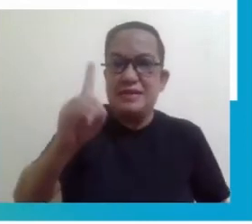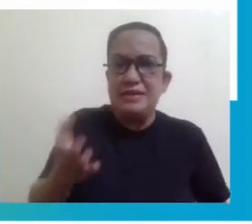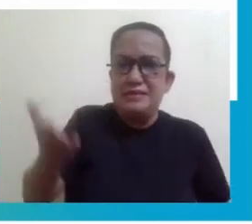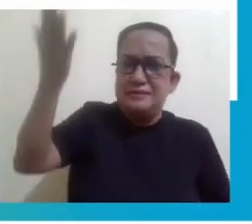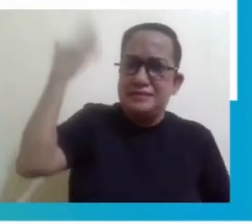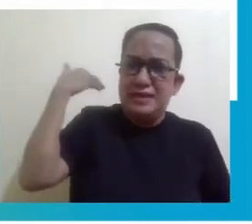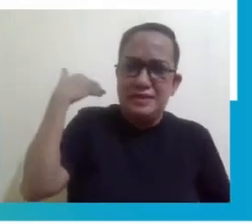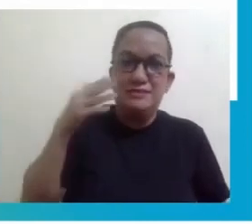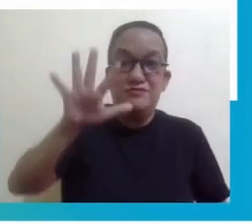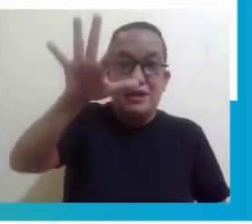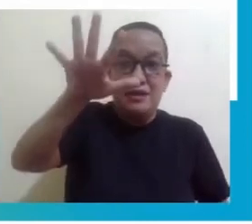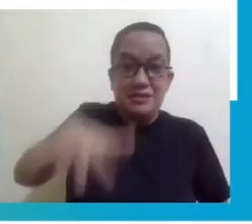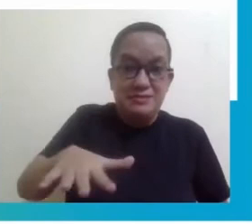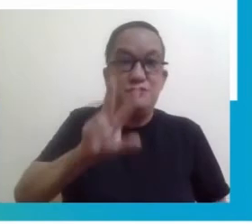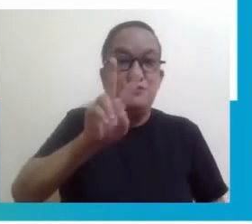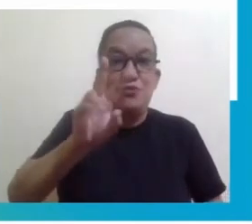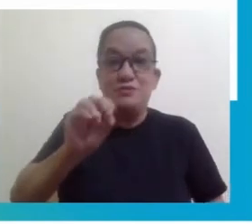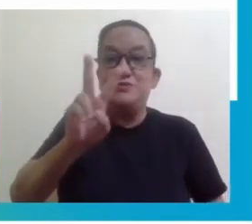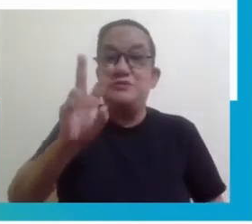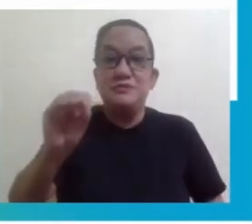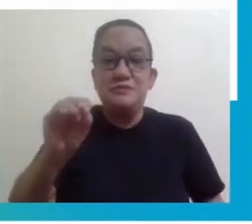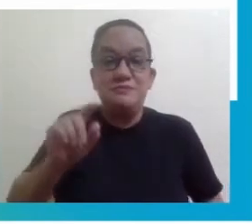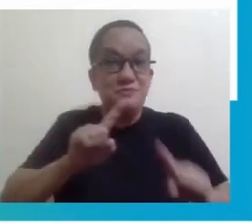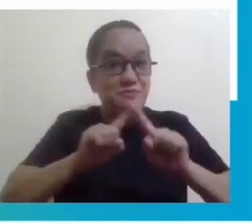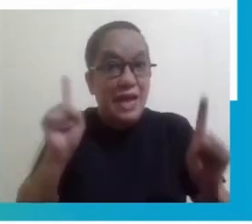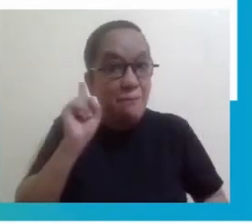And it's expected to be completed in March